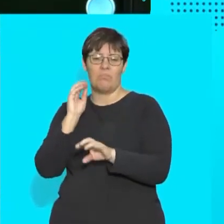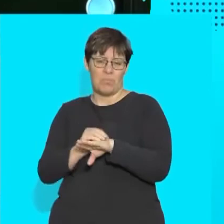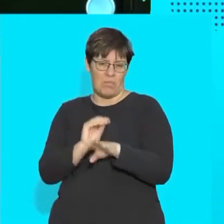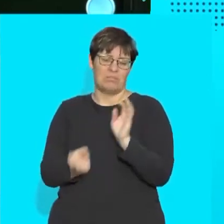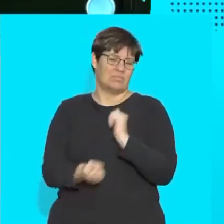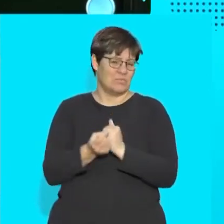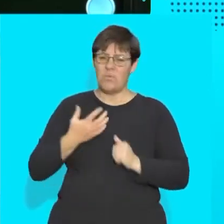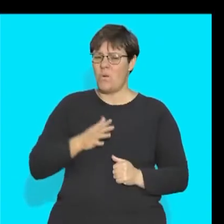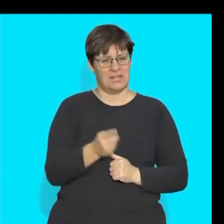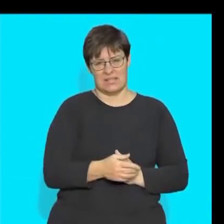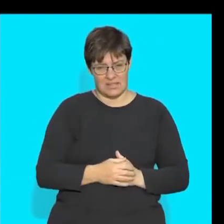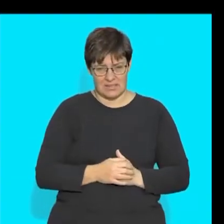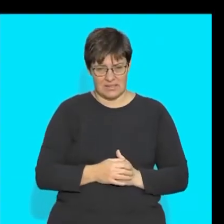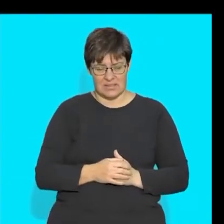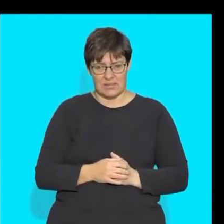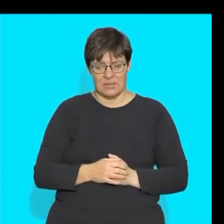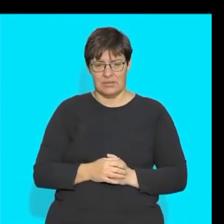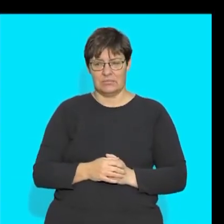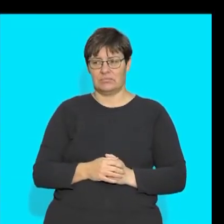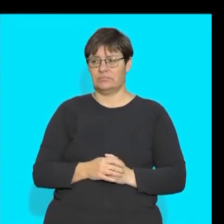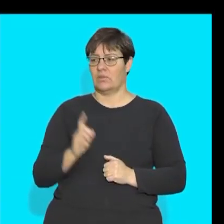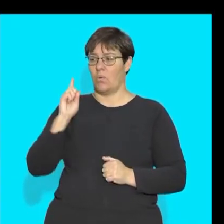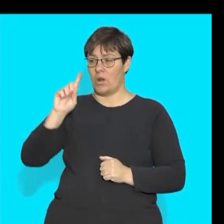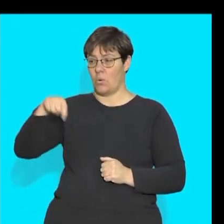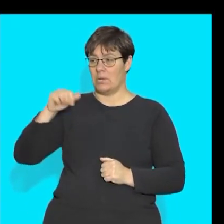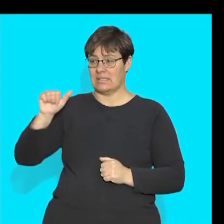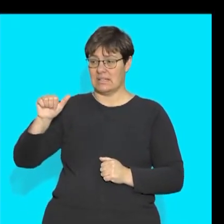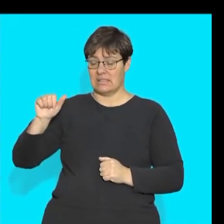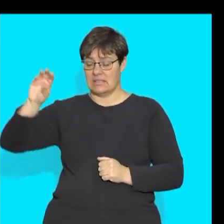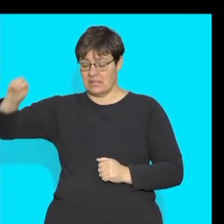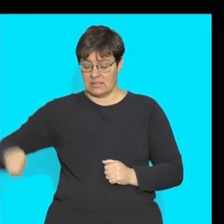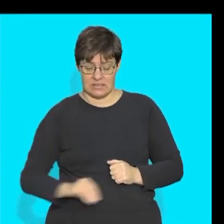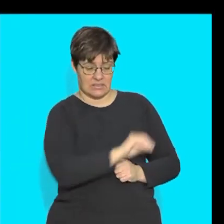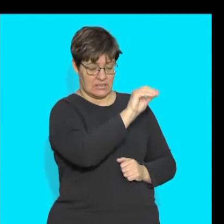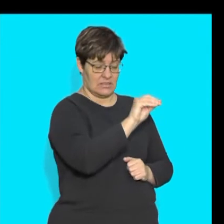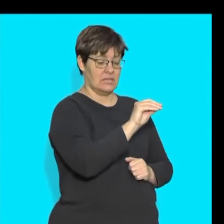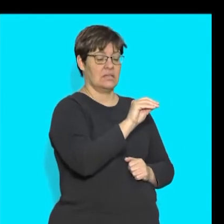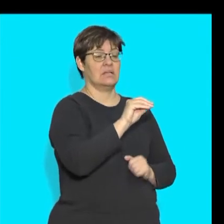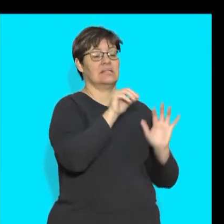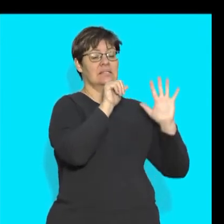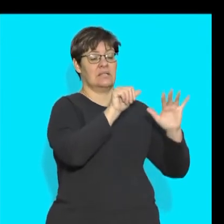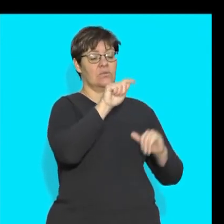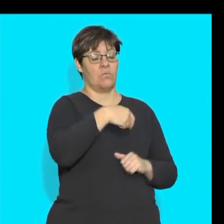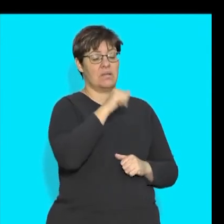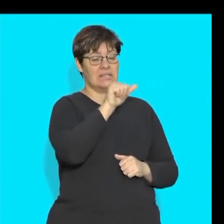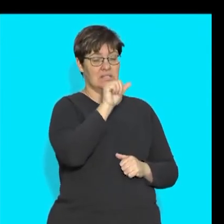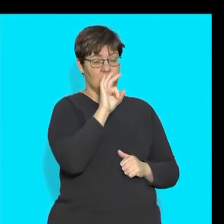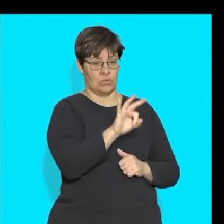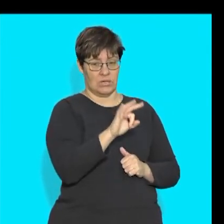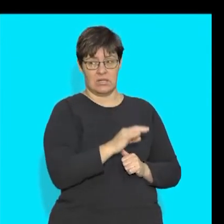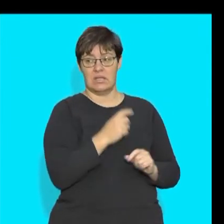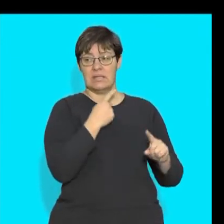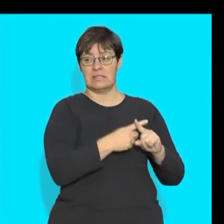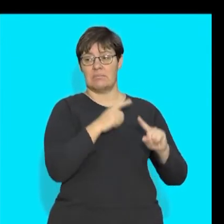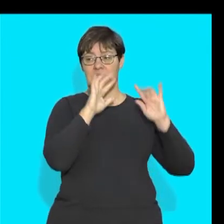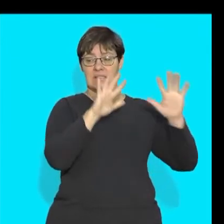want to do that. So I'm going to take the 1,6 over. So I'm going to have 6,63 times